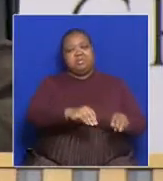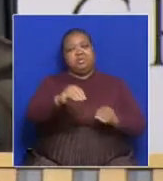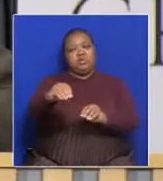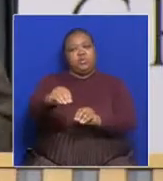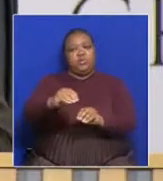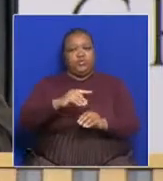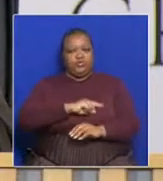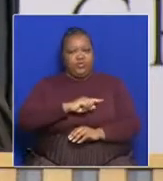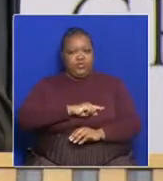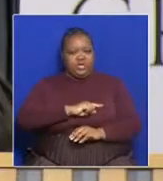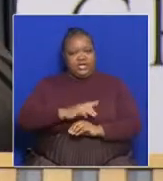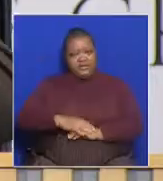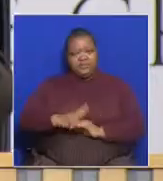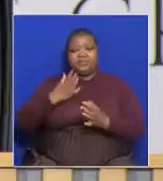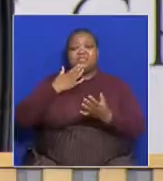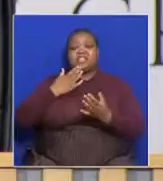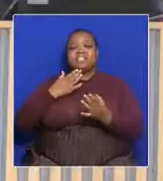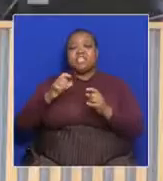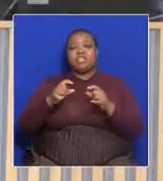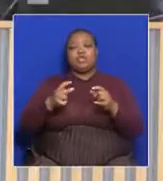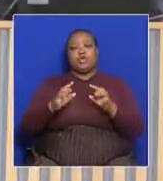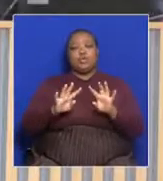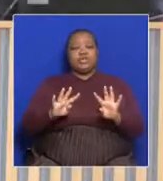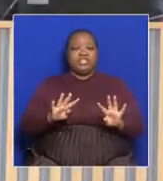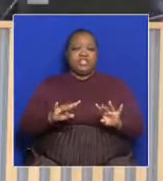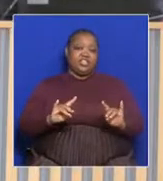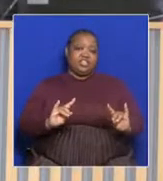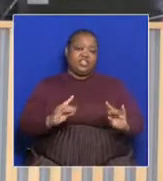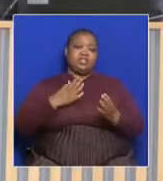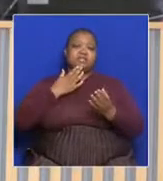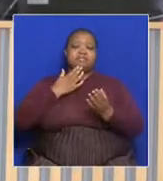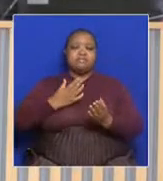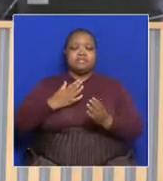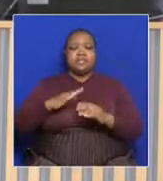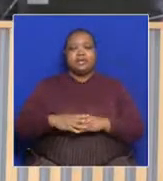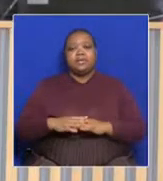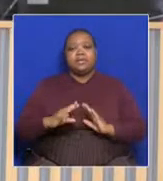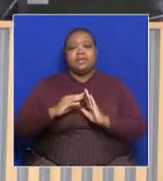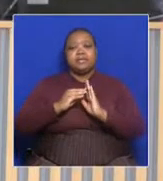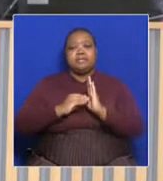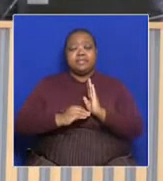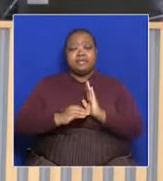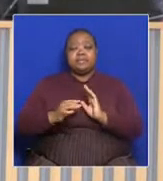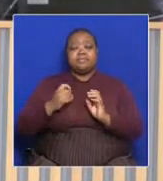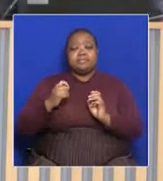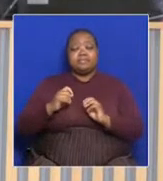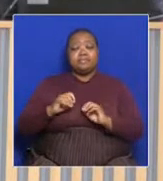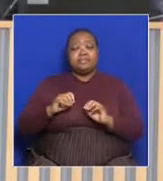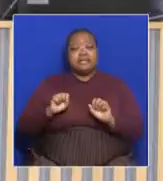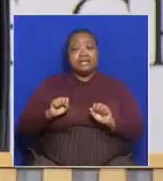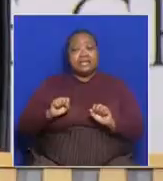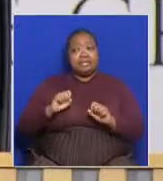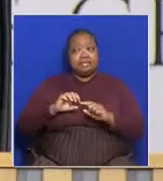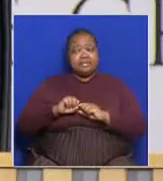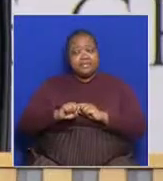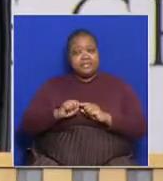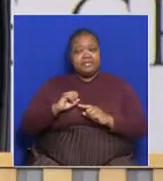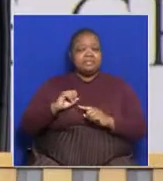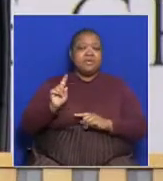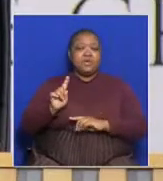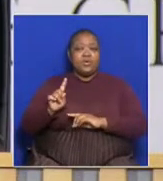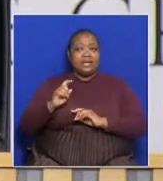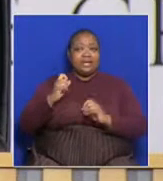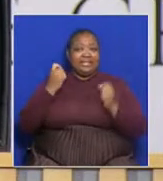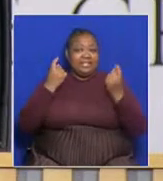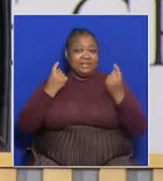Chair. Chair, I noted, and understandably so once again, that you did point out,